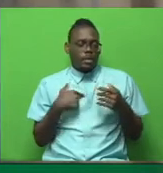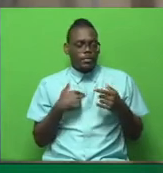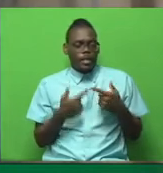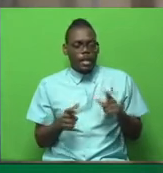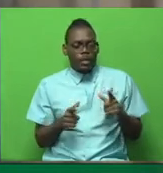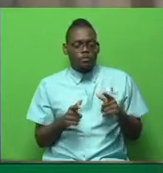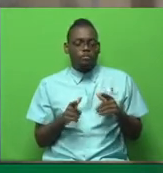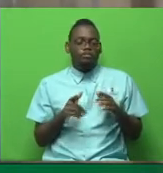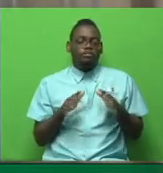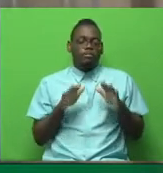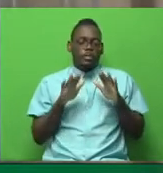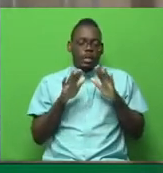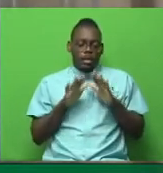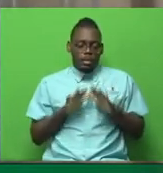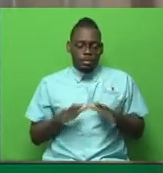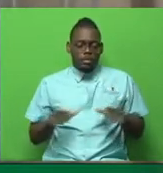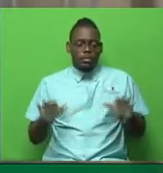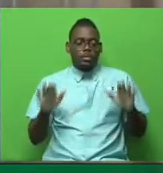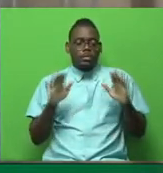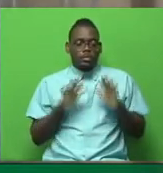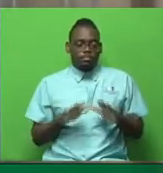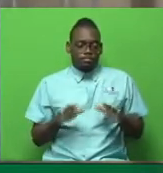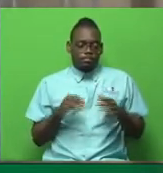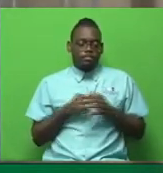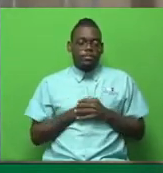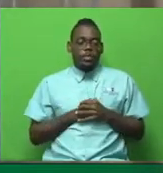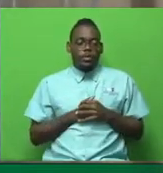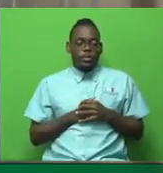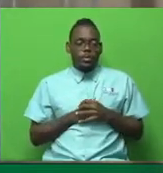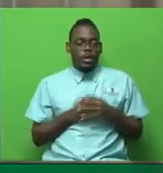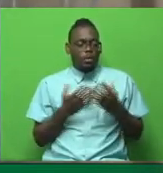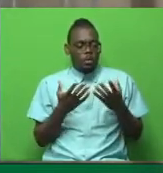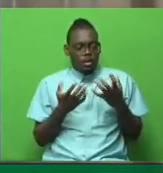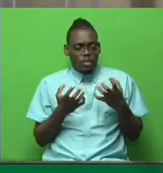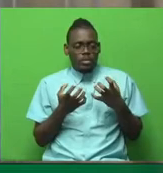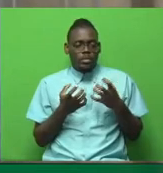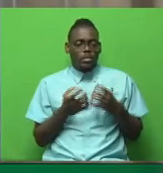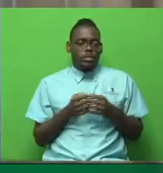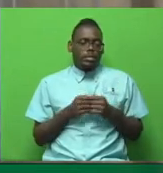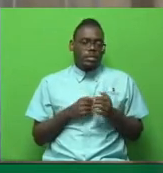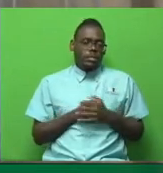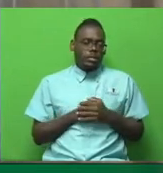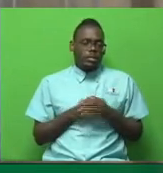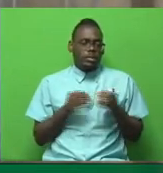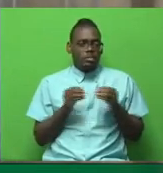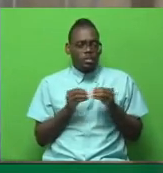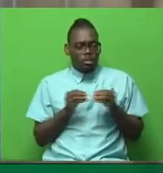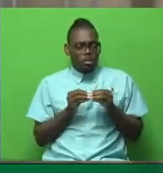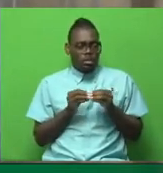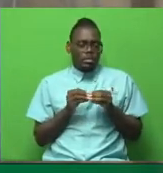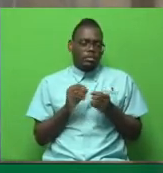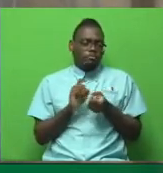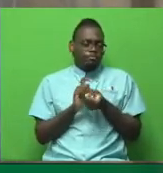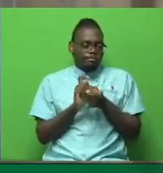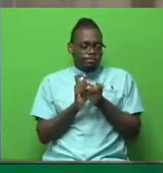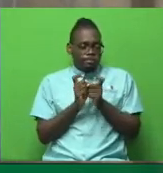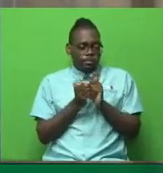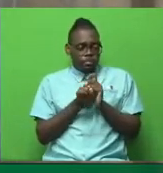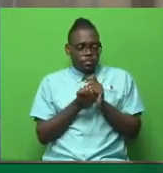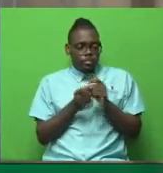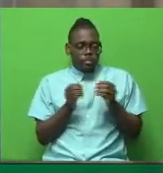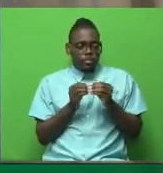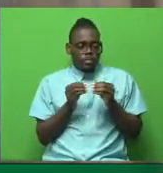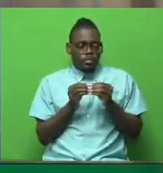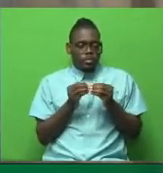and I want to begin to put this back into perspective where we have lost it because of the